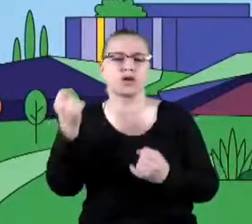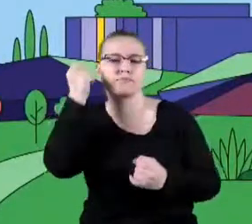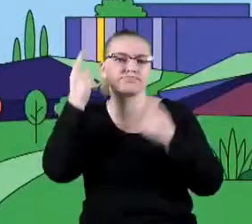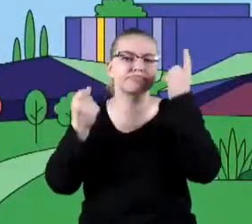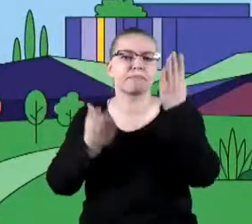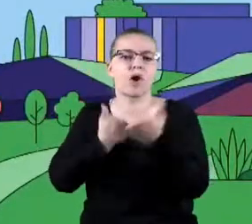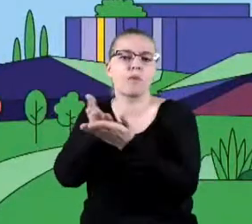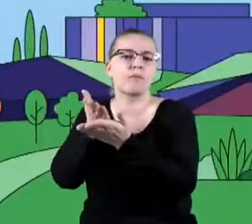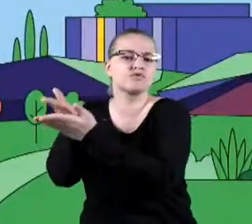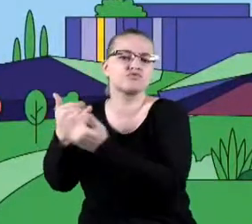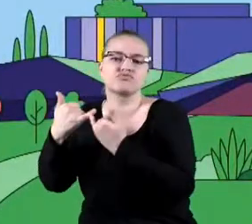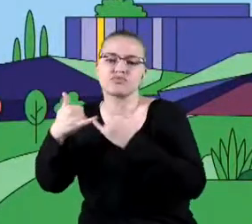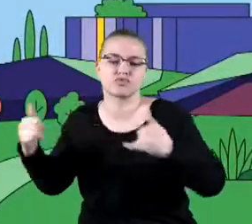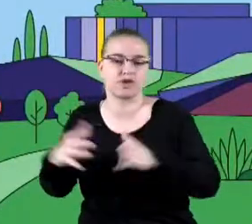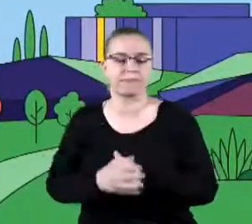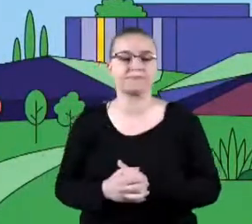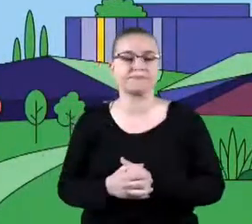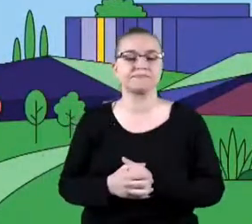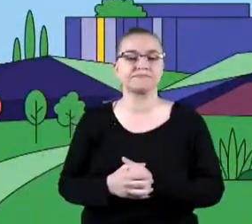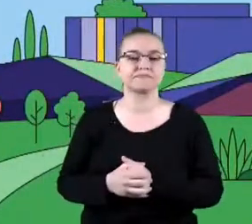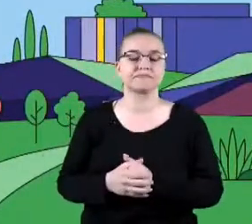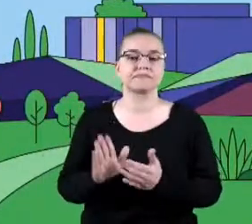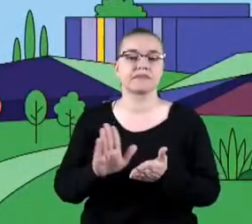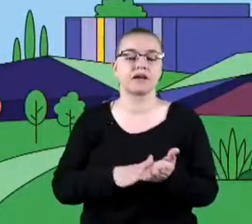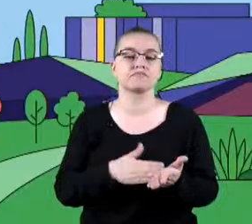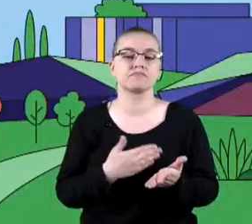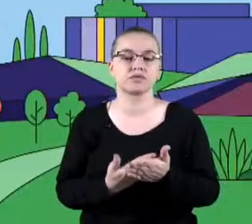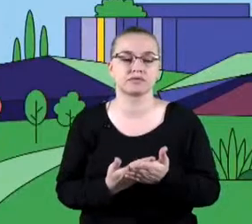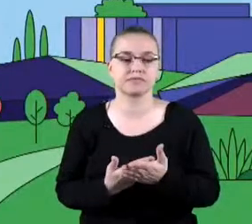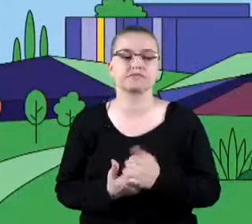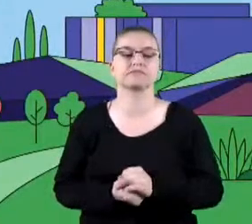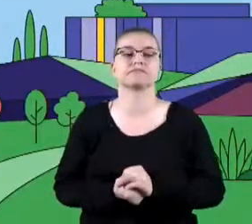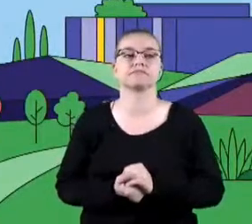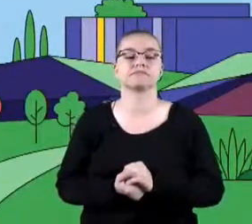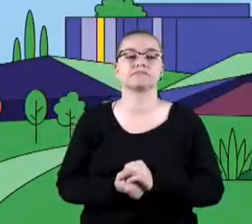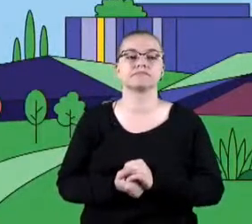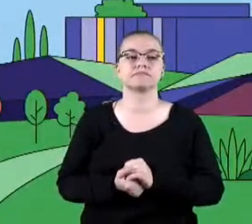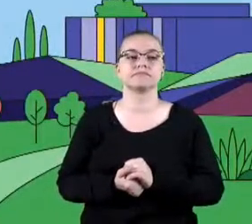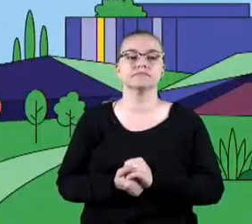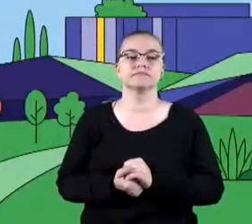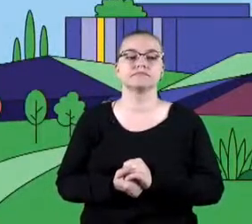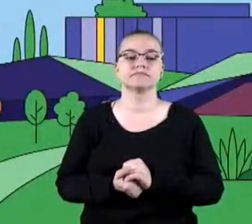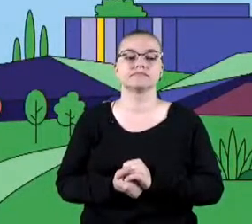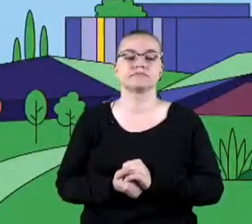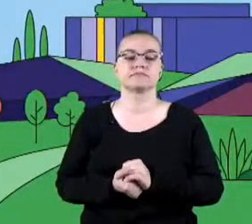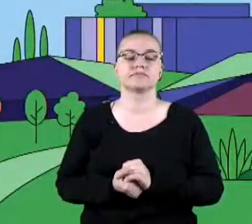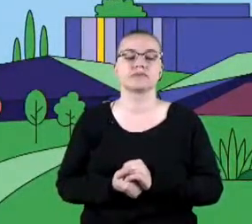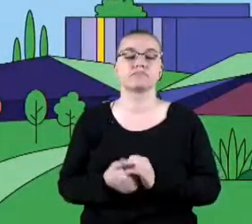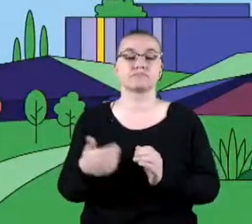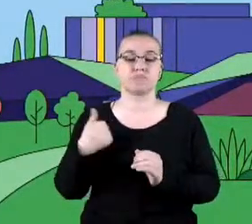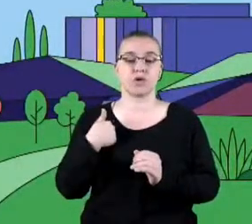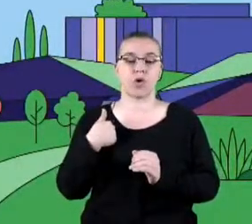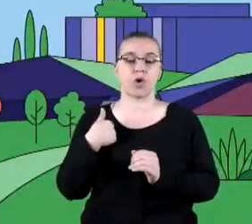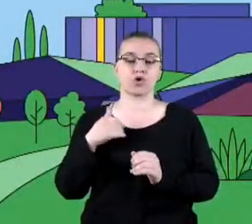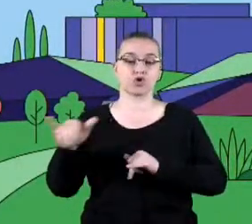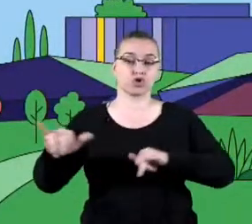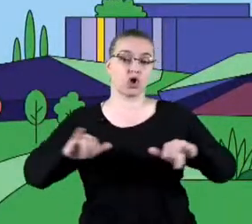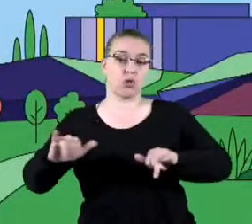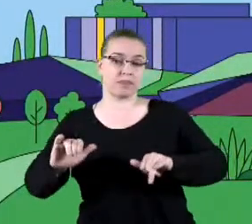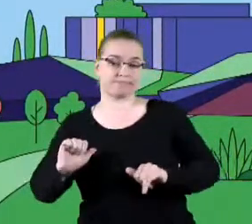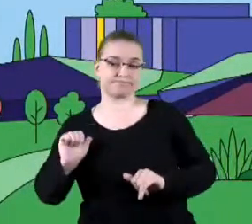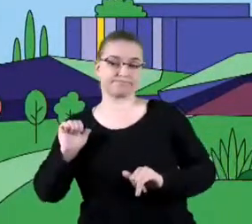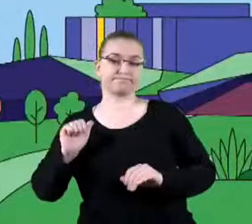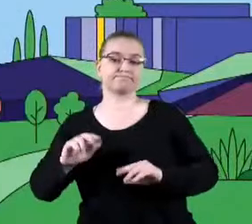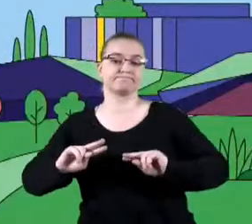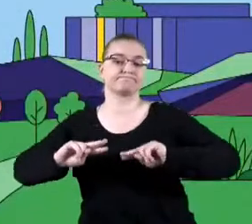namely the one that is empowered to us by the federal government, because the whole country are under movement control order. Even